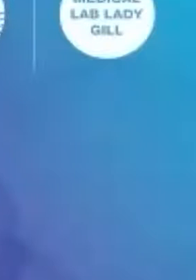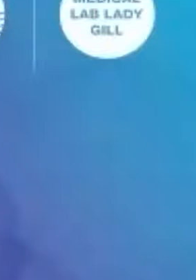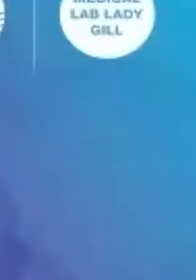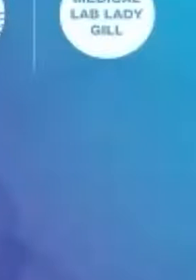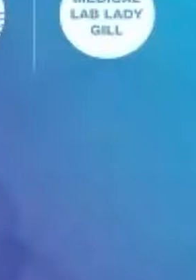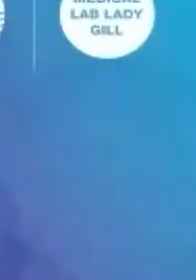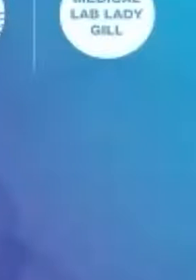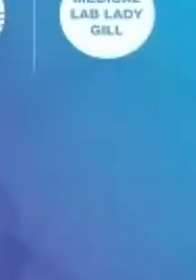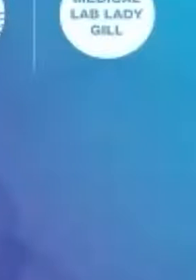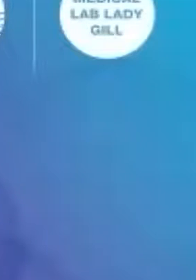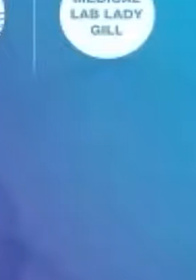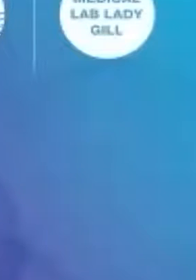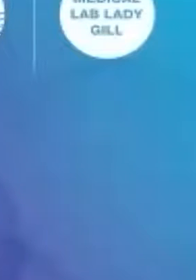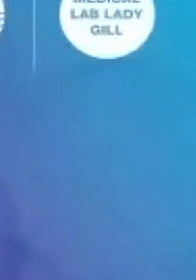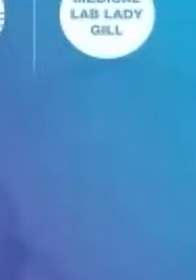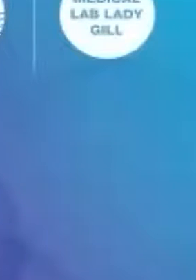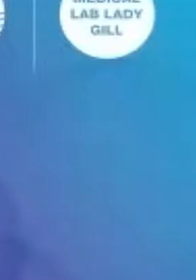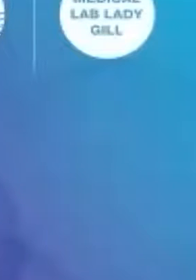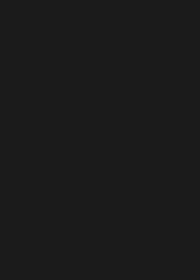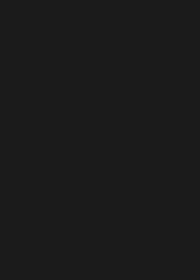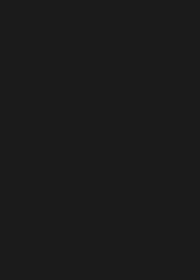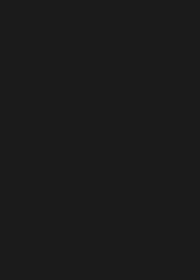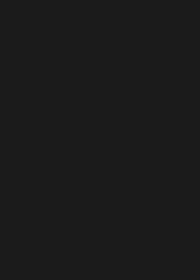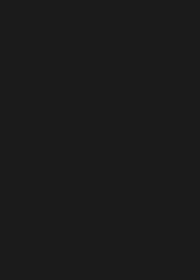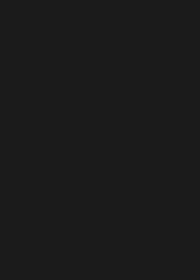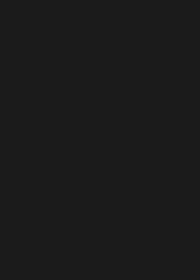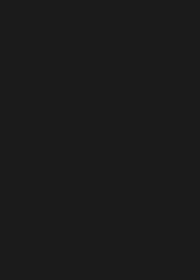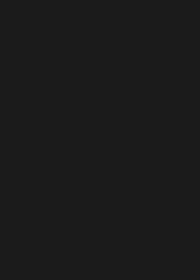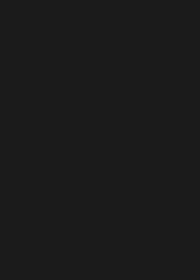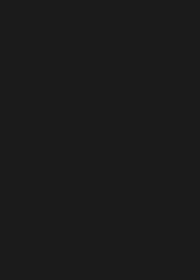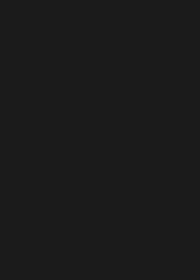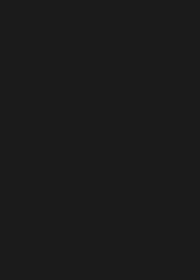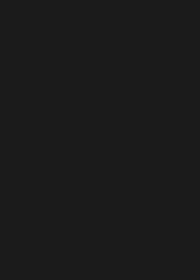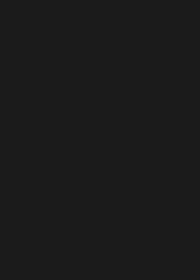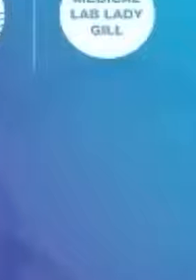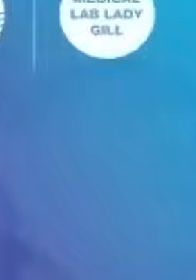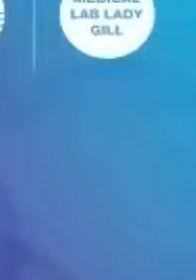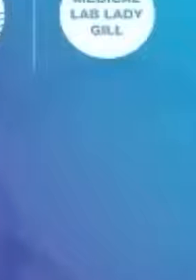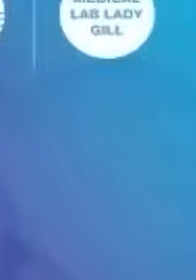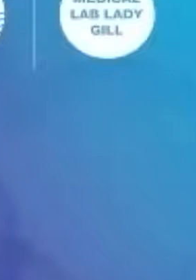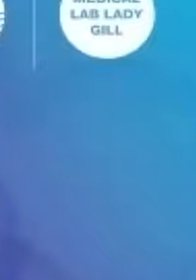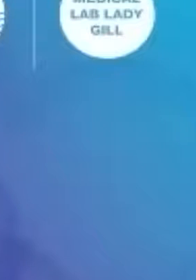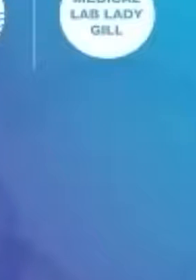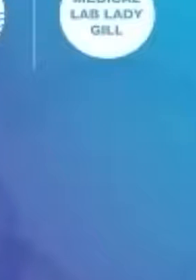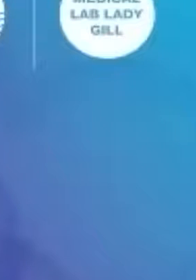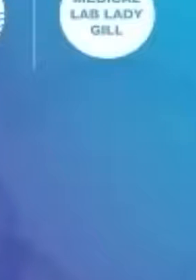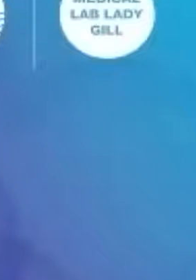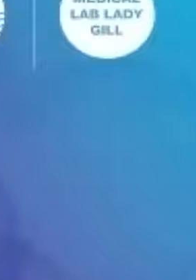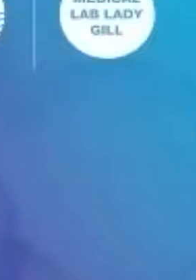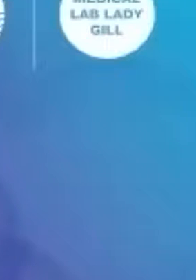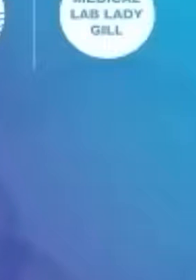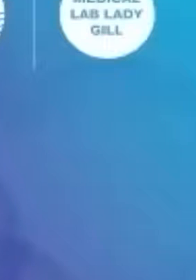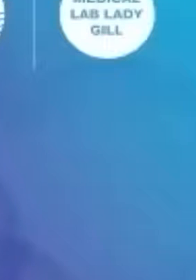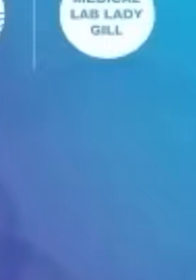okay. And we're in the path to Boston too. We're in the path to Boston right now. We have career coaching